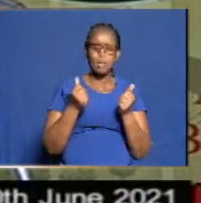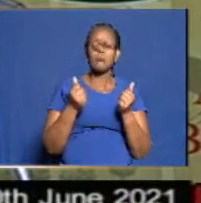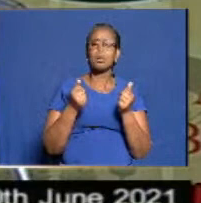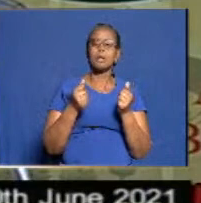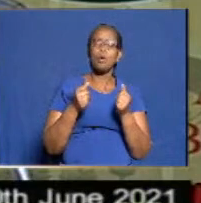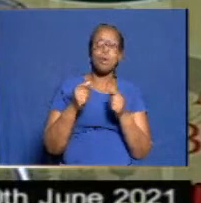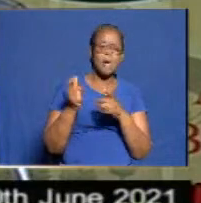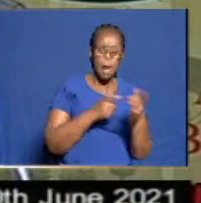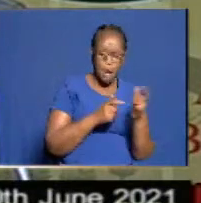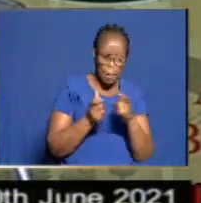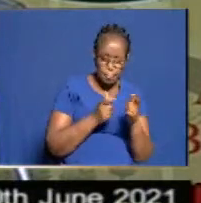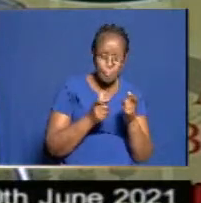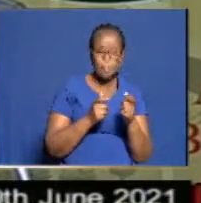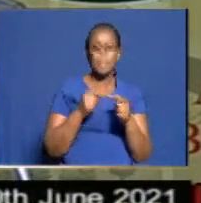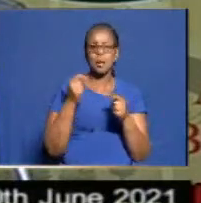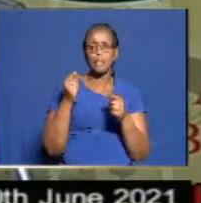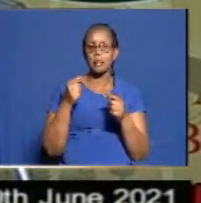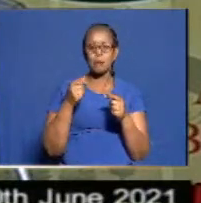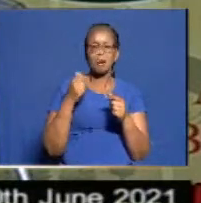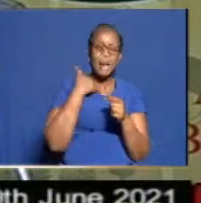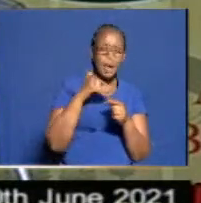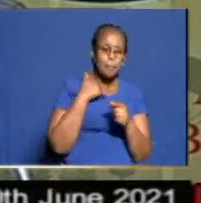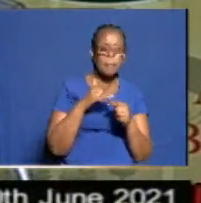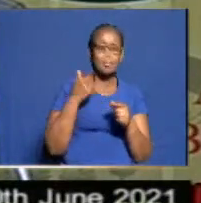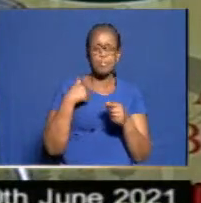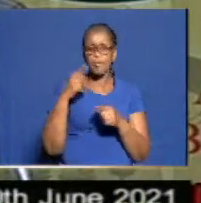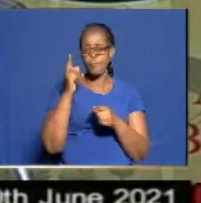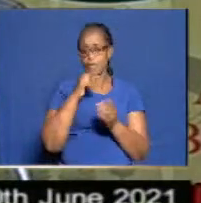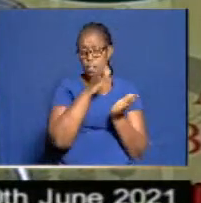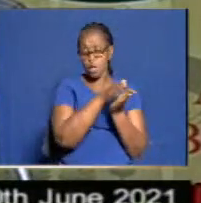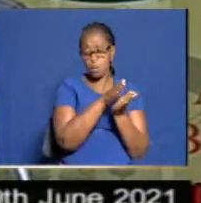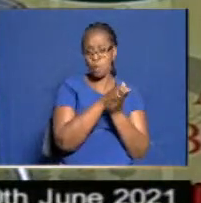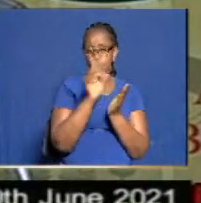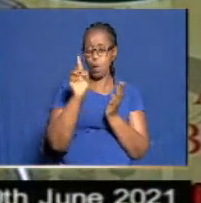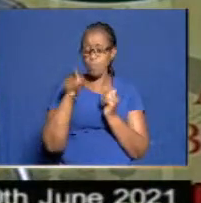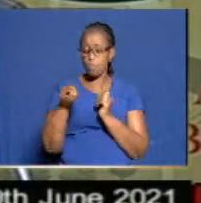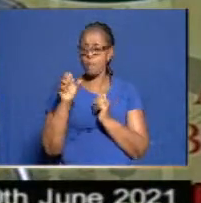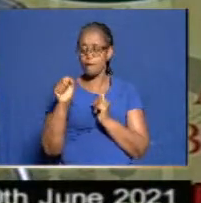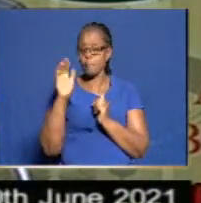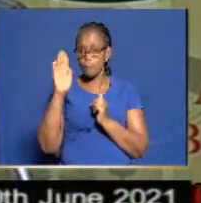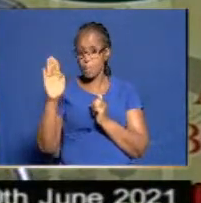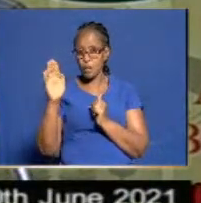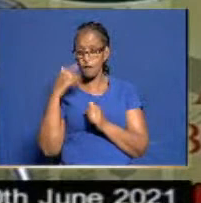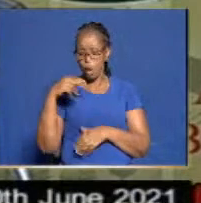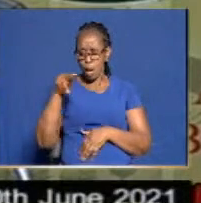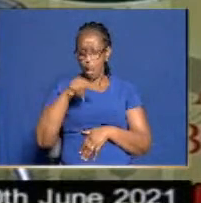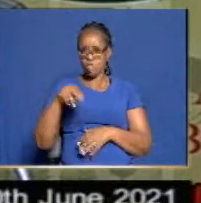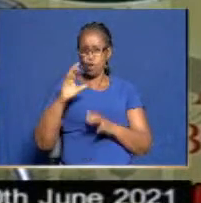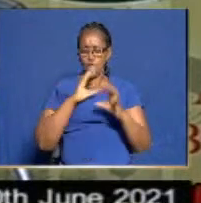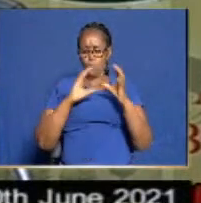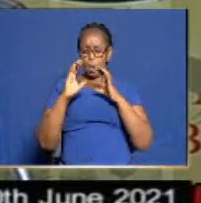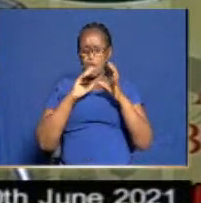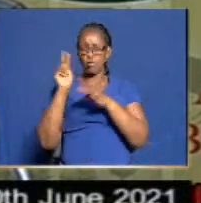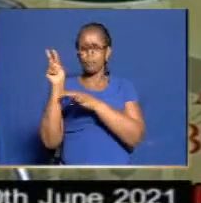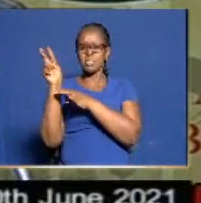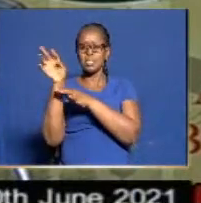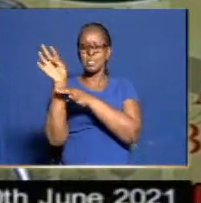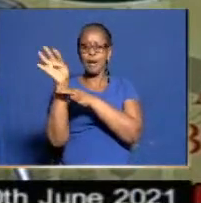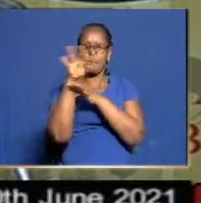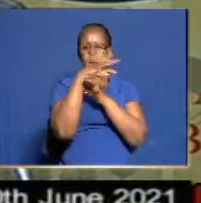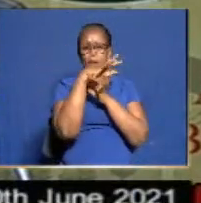of justice, I have set aside KSH 1.5 billion for the National Communication Surveillance System,